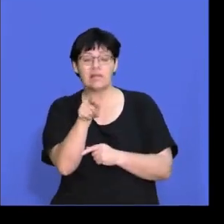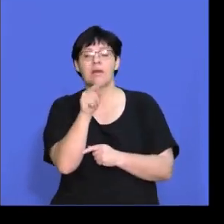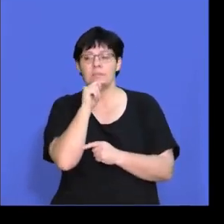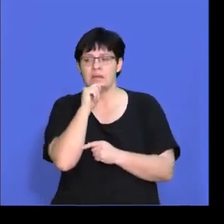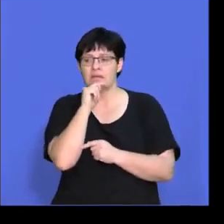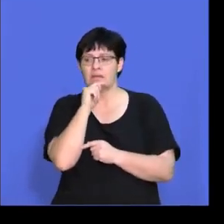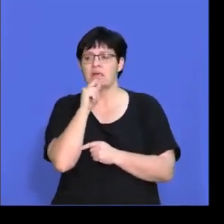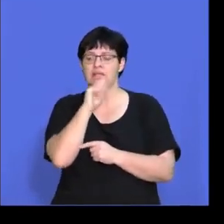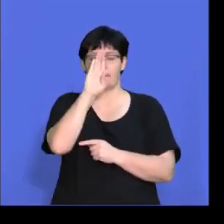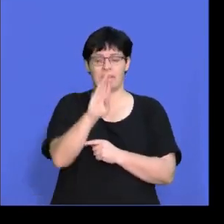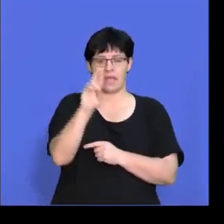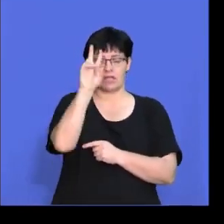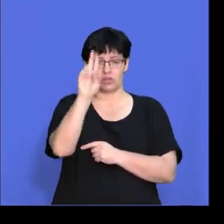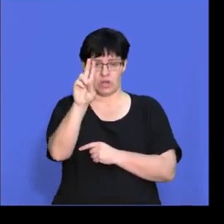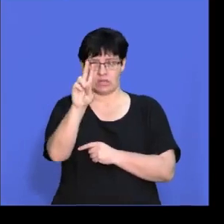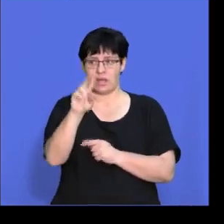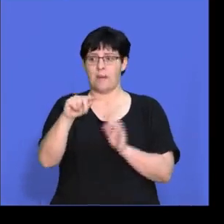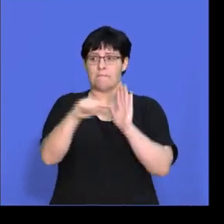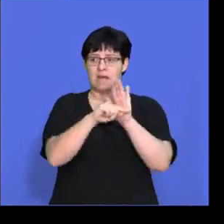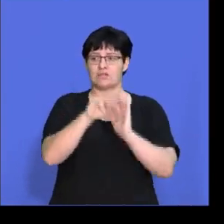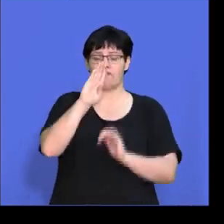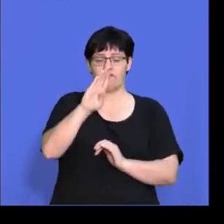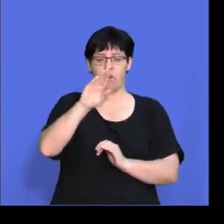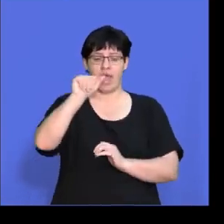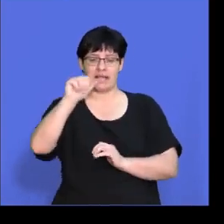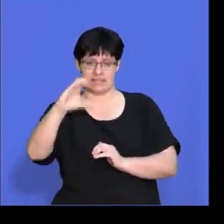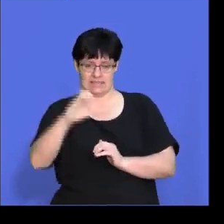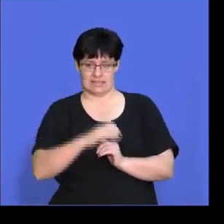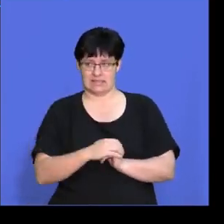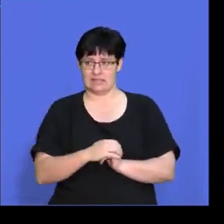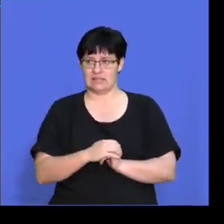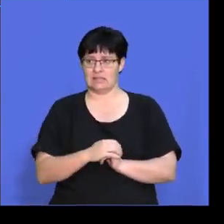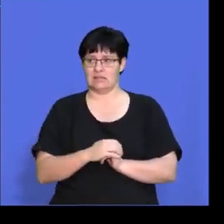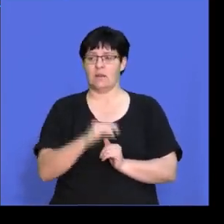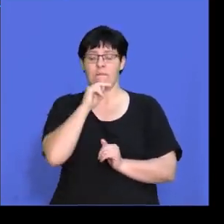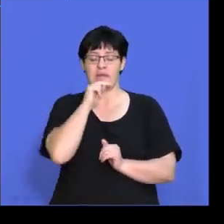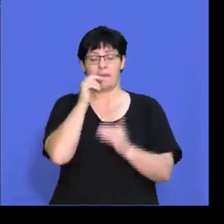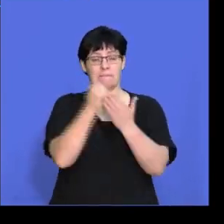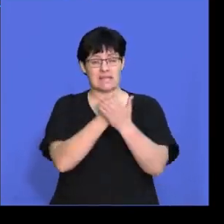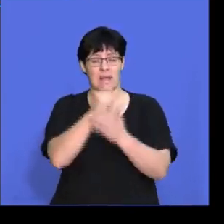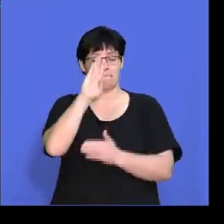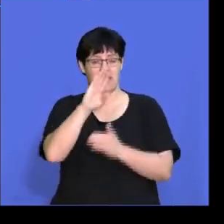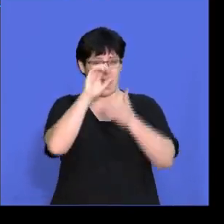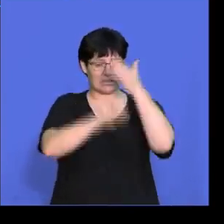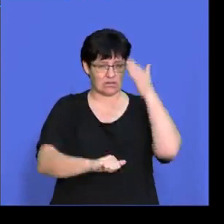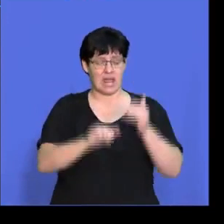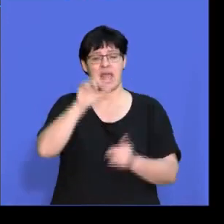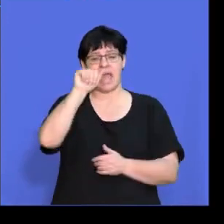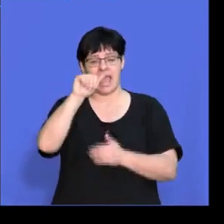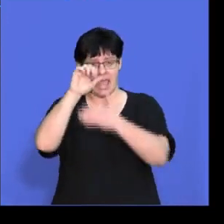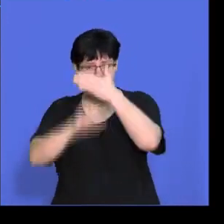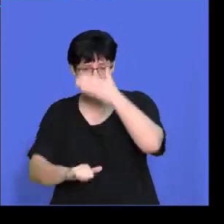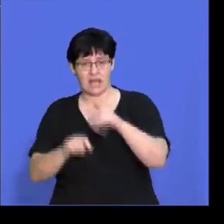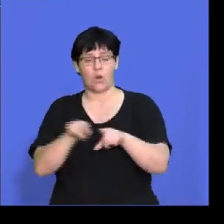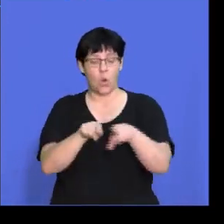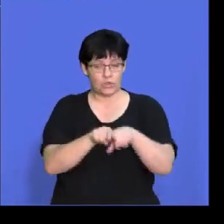to b squared minus 4ac. So we need to be able to extract the b, the a,